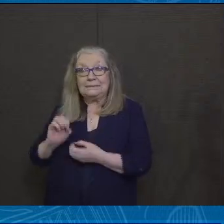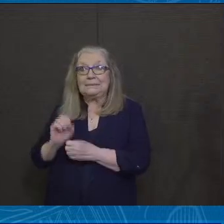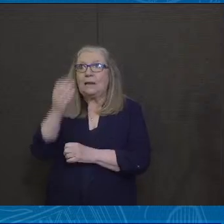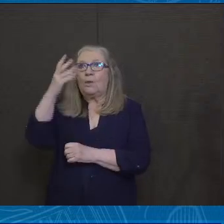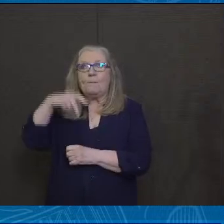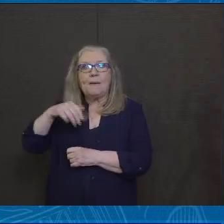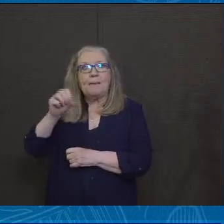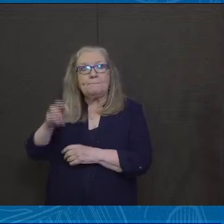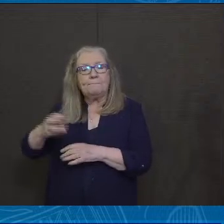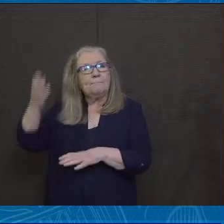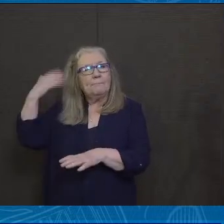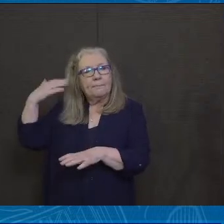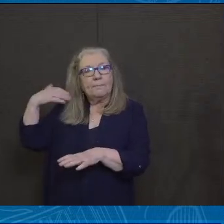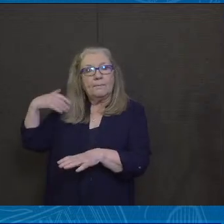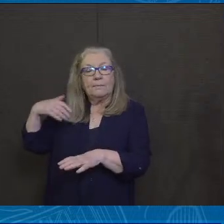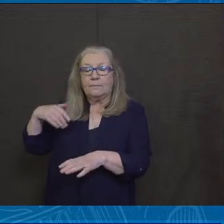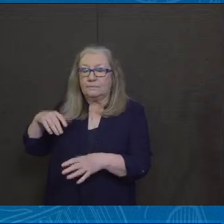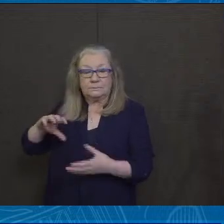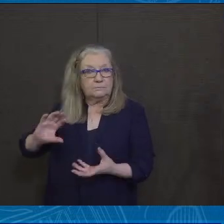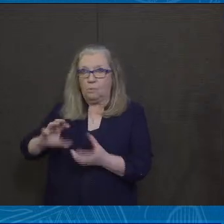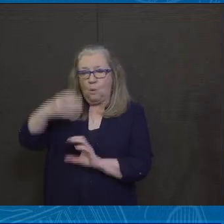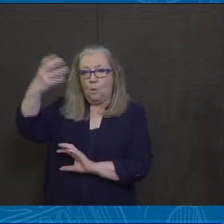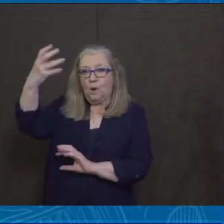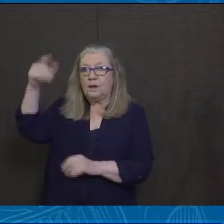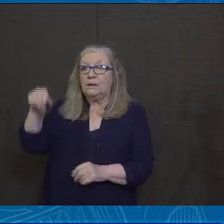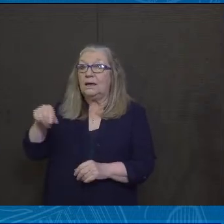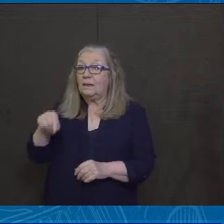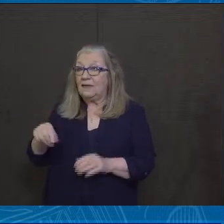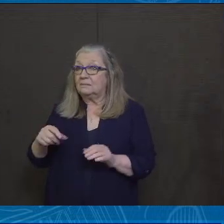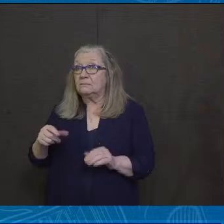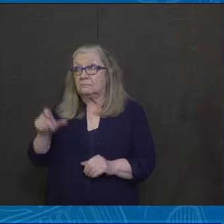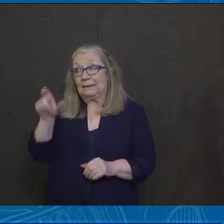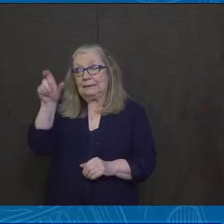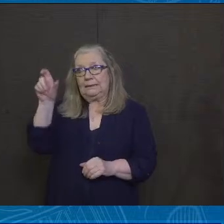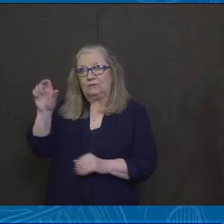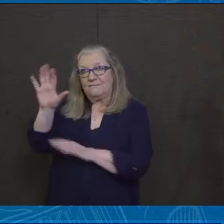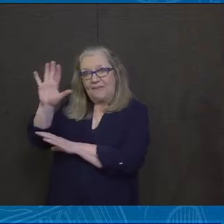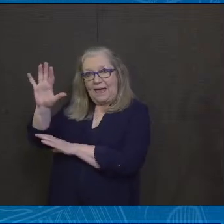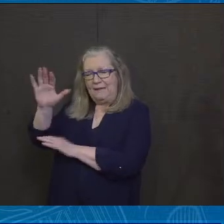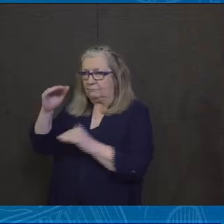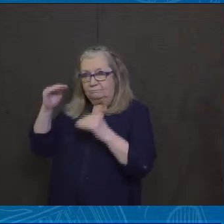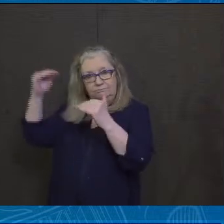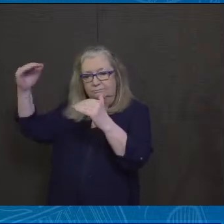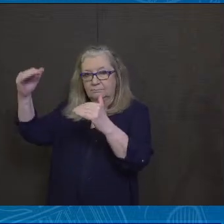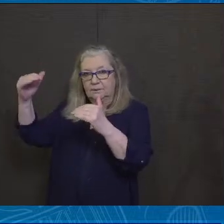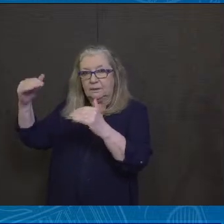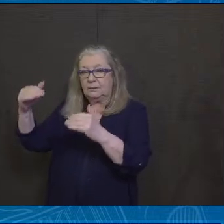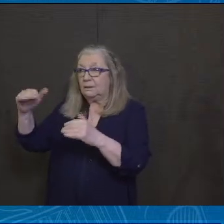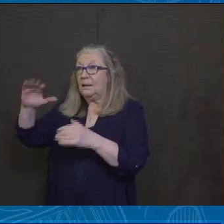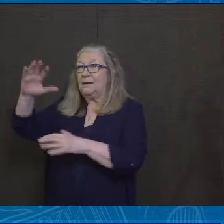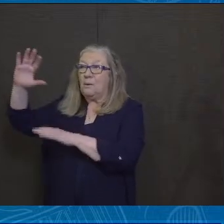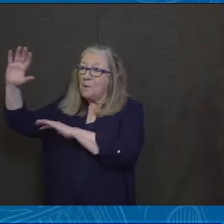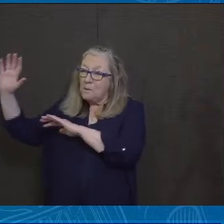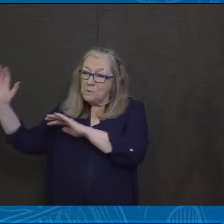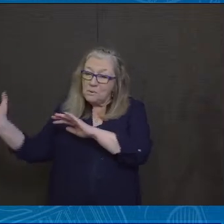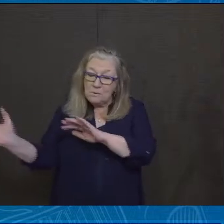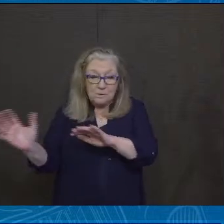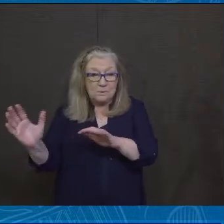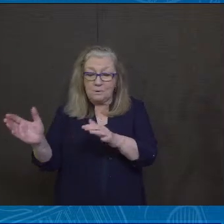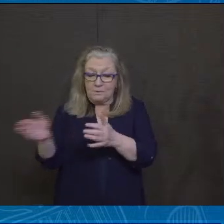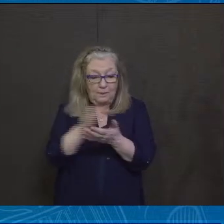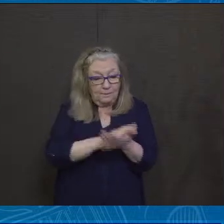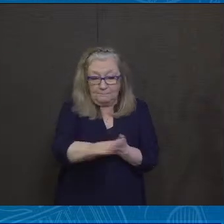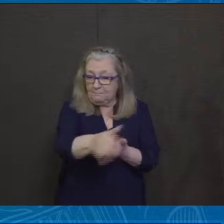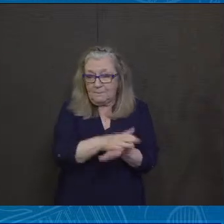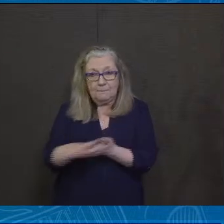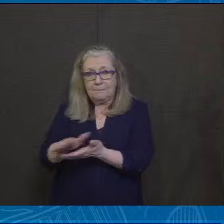Pam. And that is a Category 5. It swept everything along its path. And that